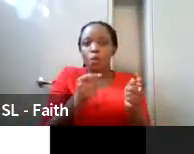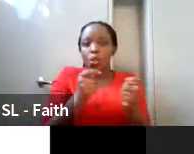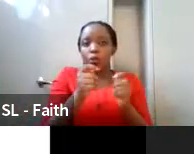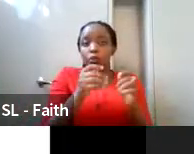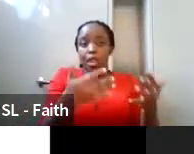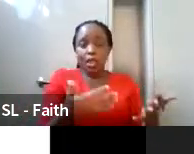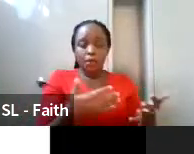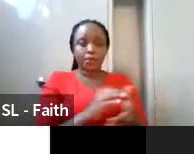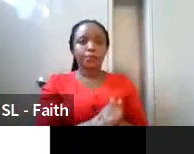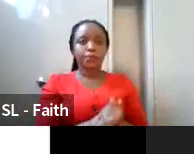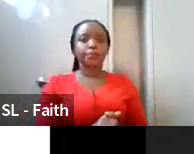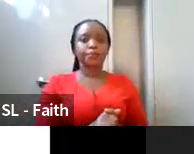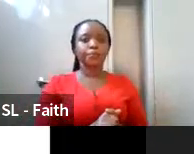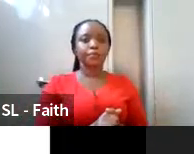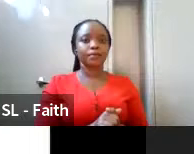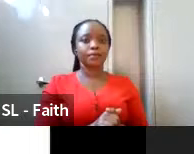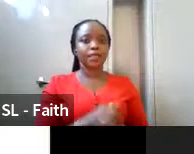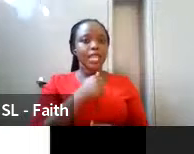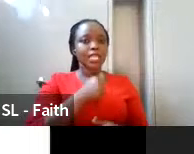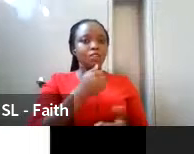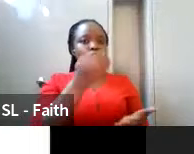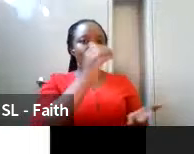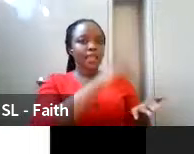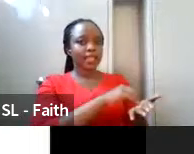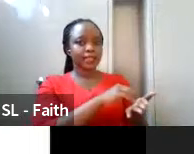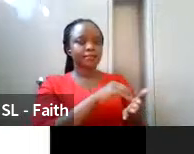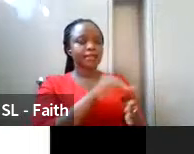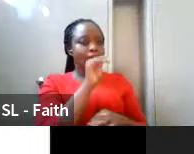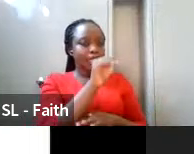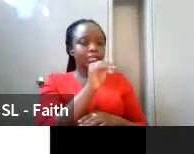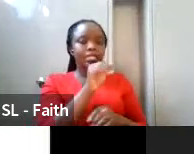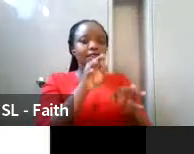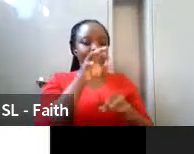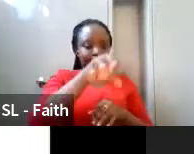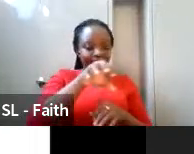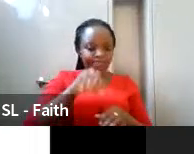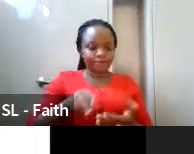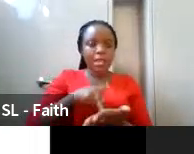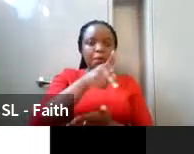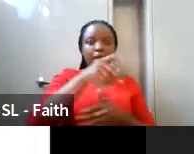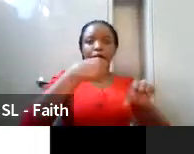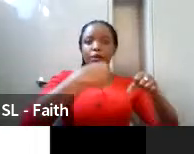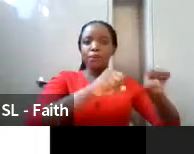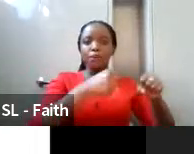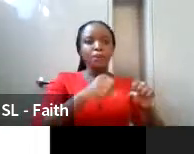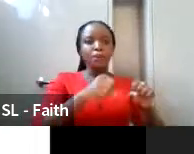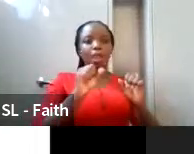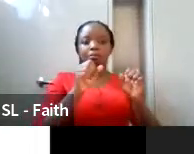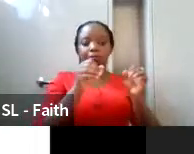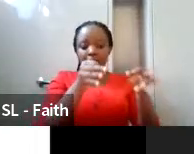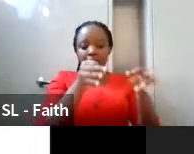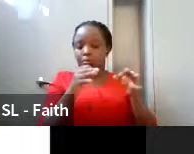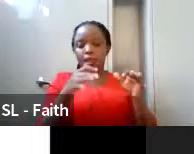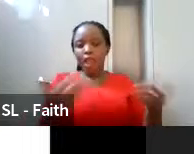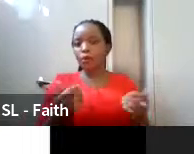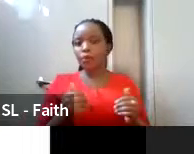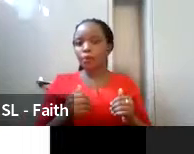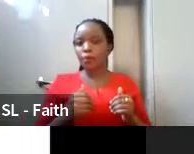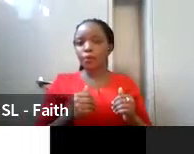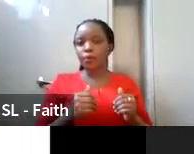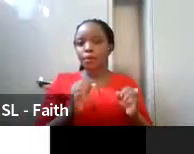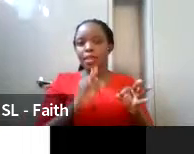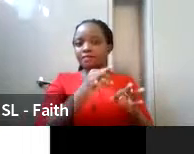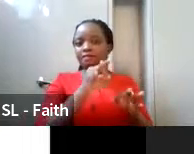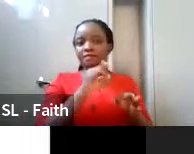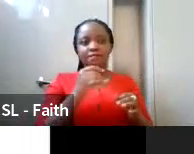Pardon? He's asking if He's transport costs paid to border yes, are not they have